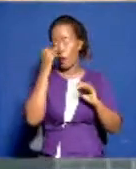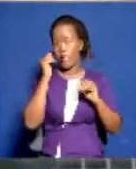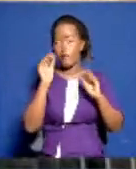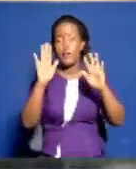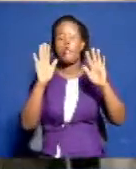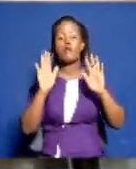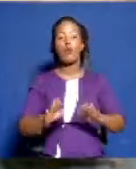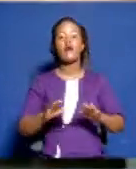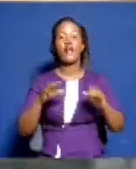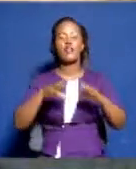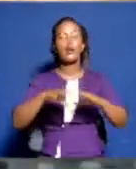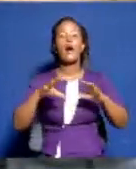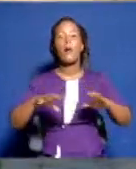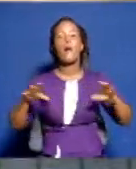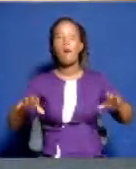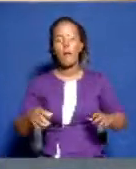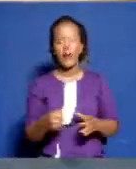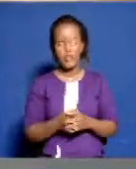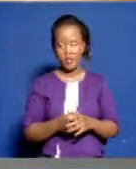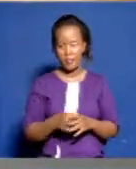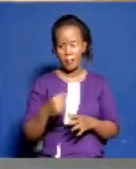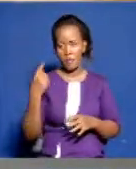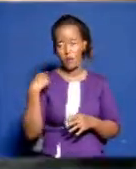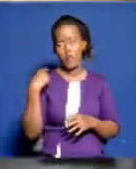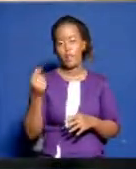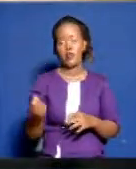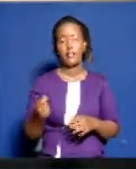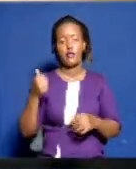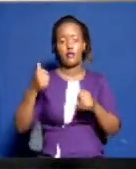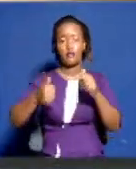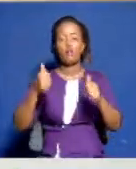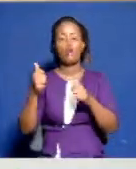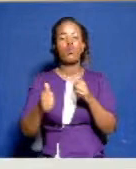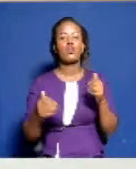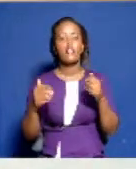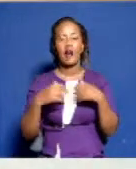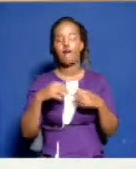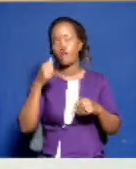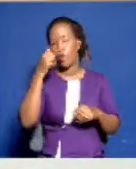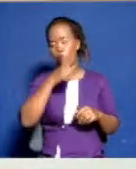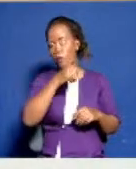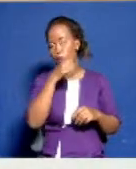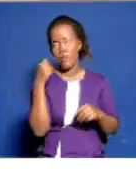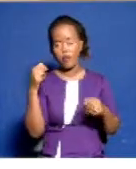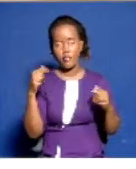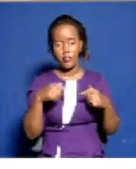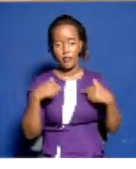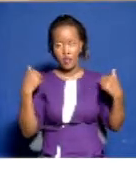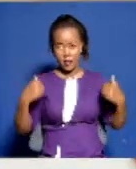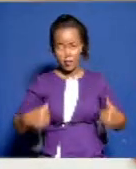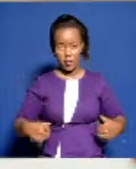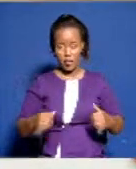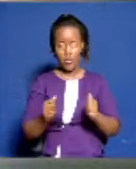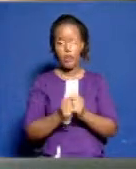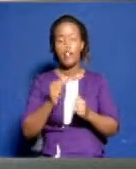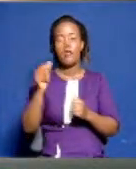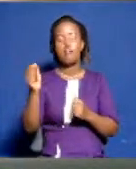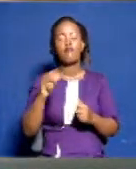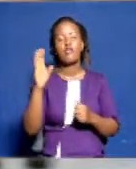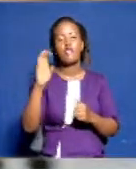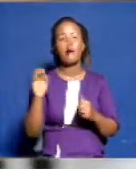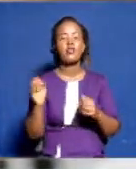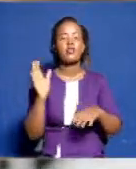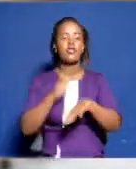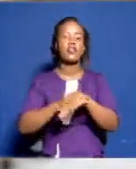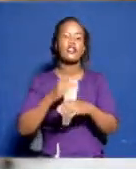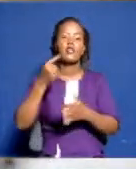regulatory reasons. It is the latest compromise that the tech giant has made on privacy in China, where 15% of its revenue comes from.